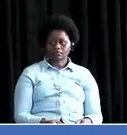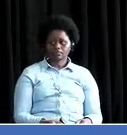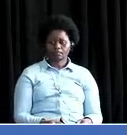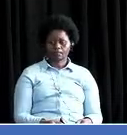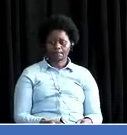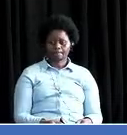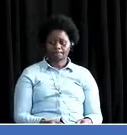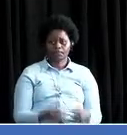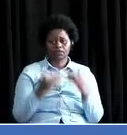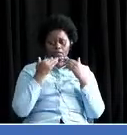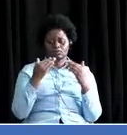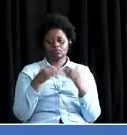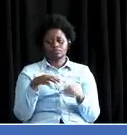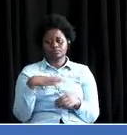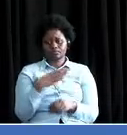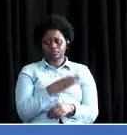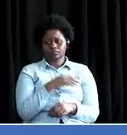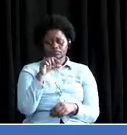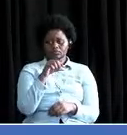Kuala.